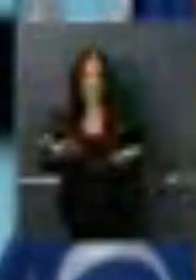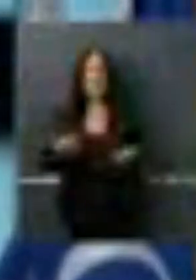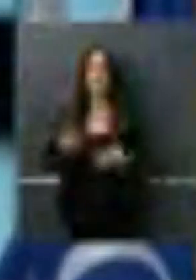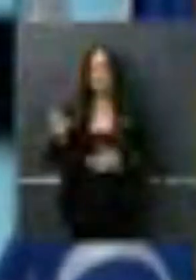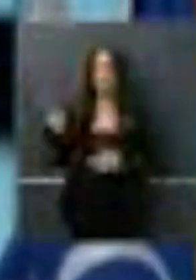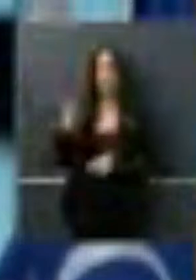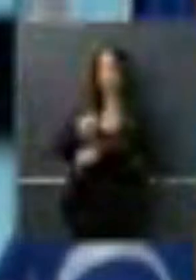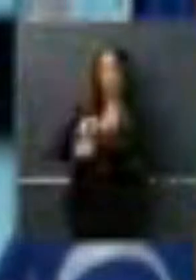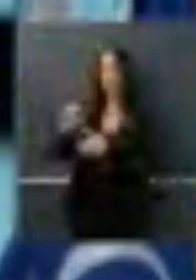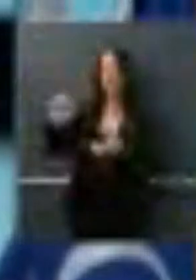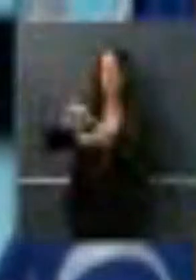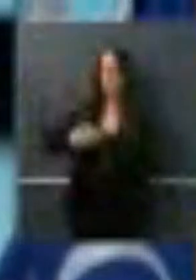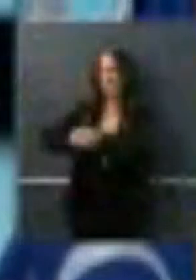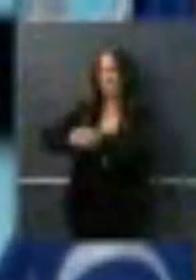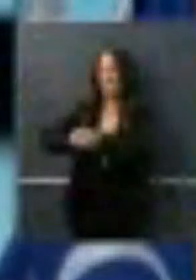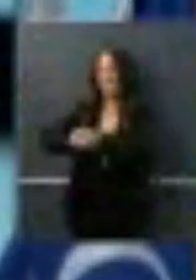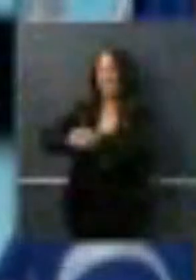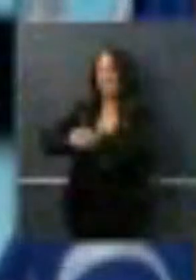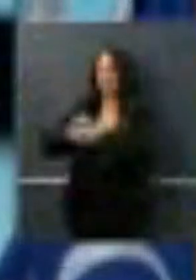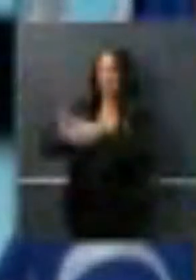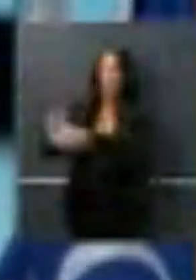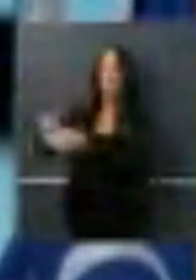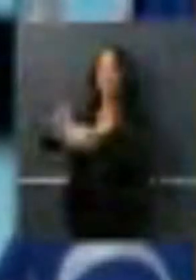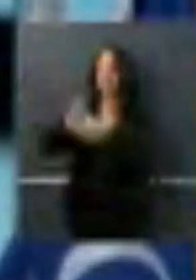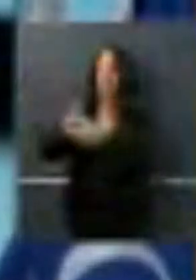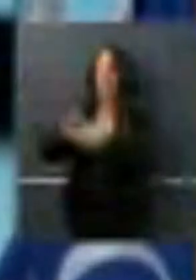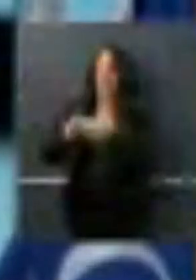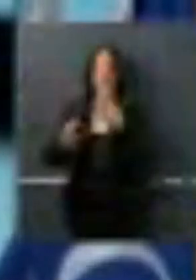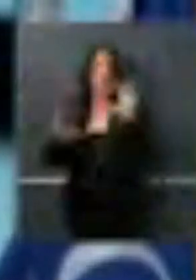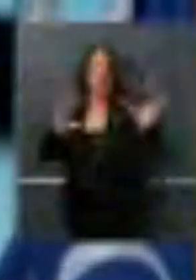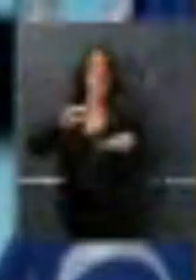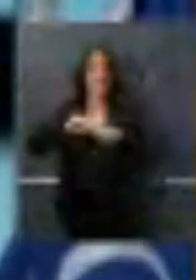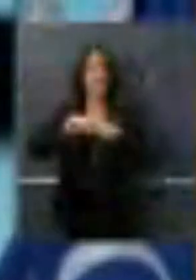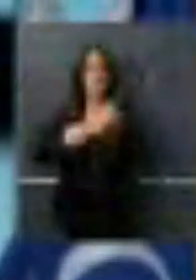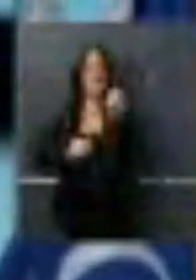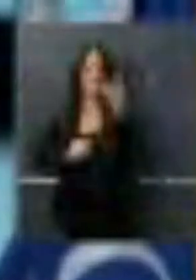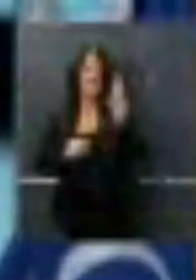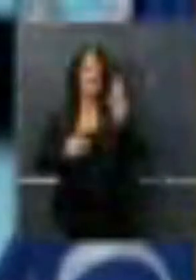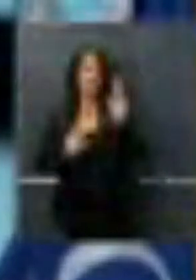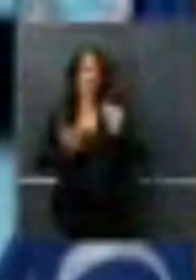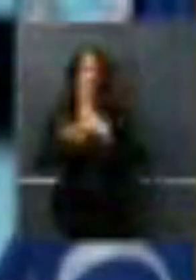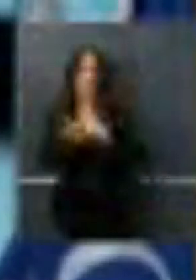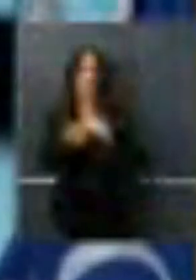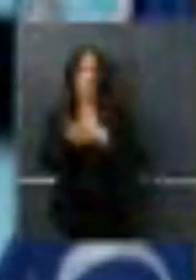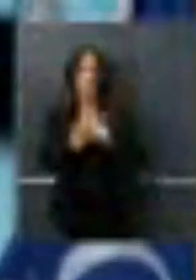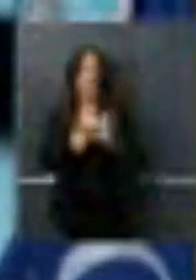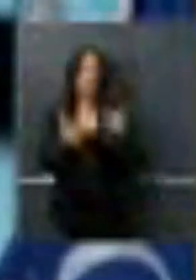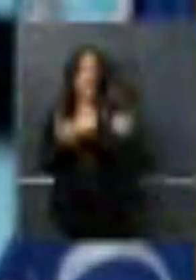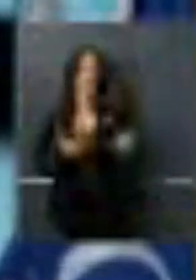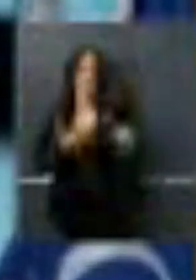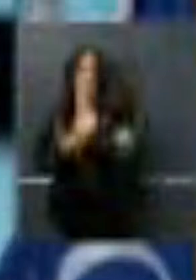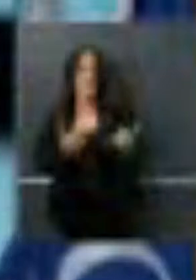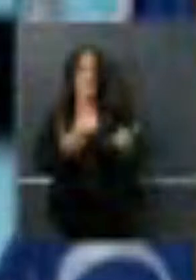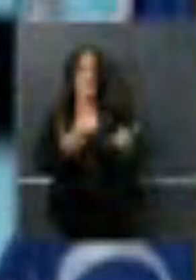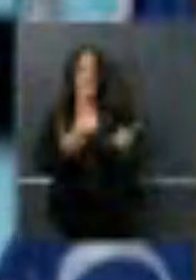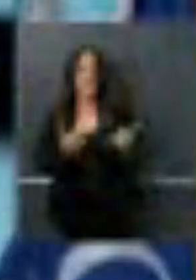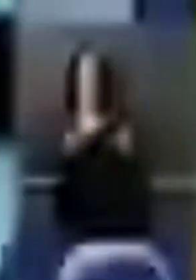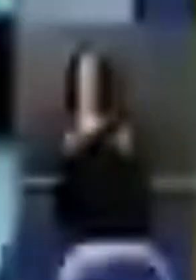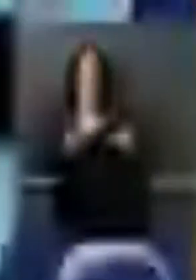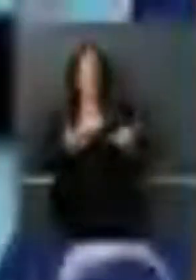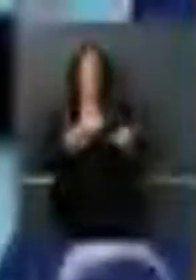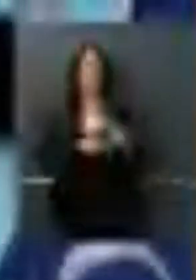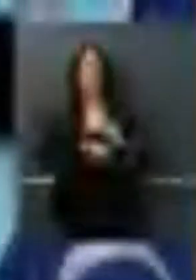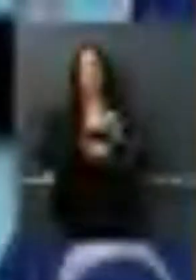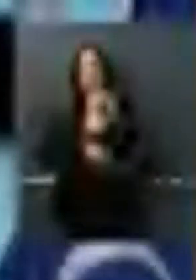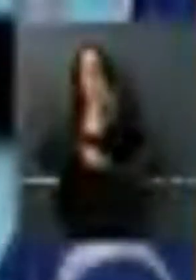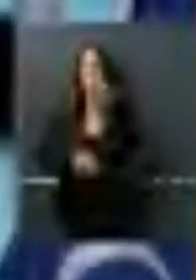16 doctors leaving today, or at least joining 14 leaving today, that will arrive tonight